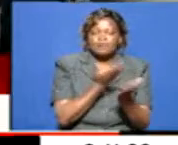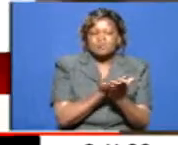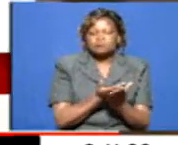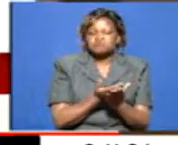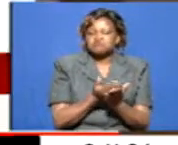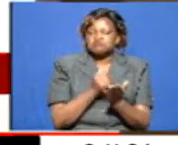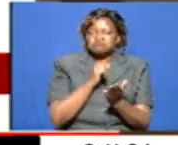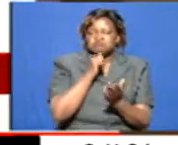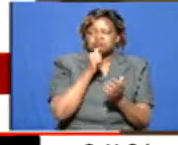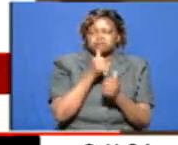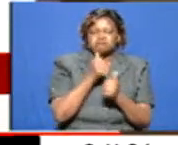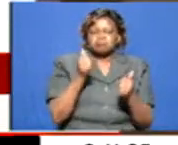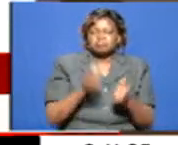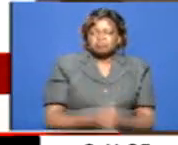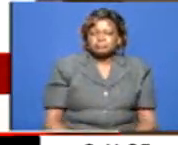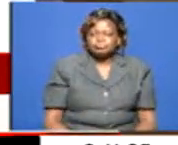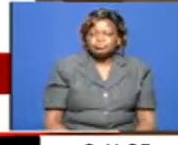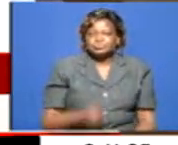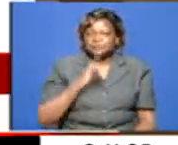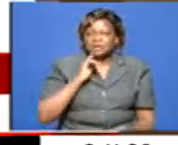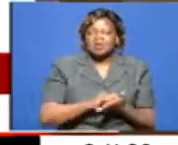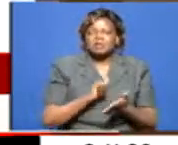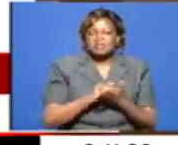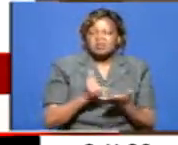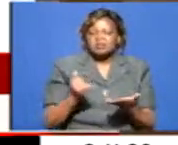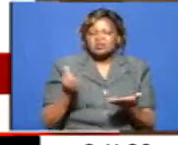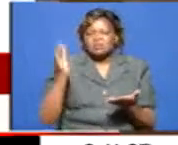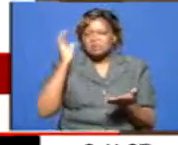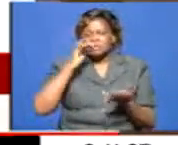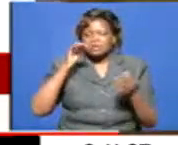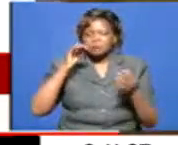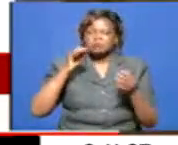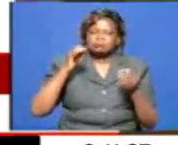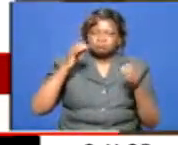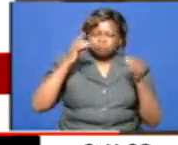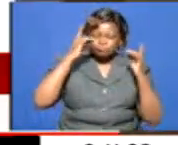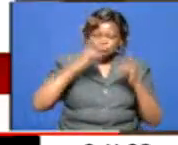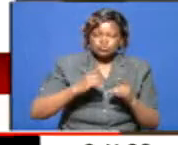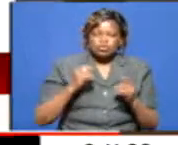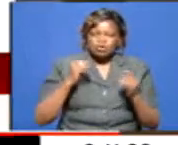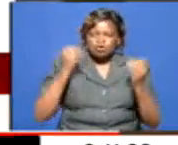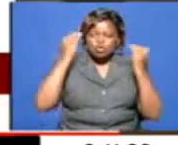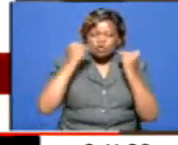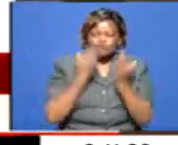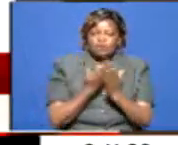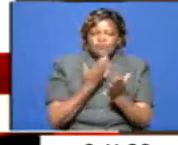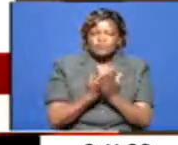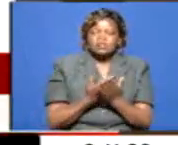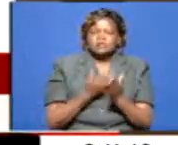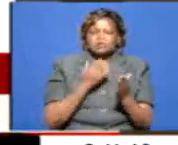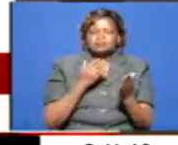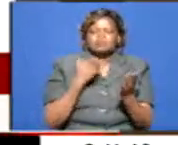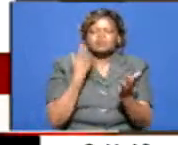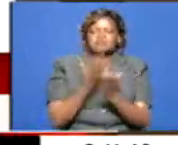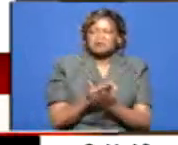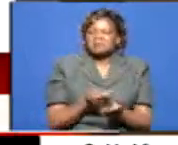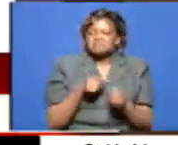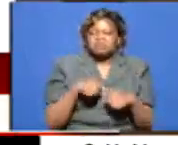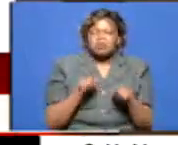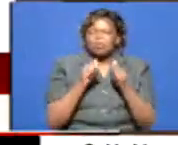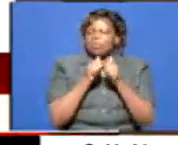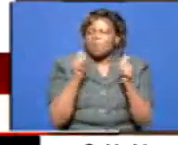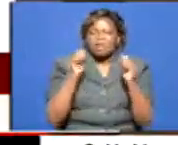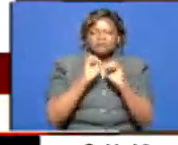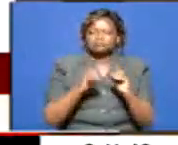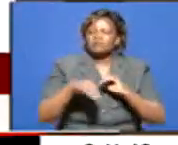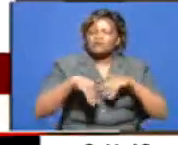premature. They noted that in the absence of judgment of the Court of Appeal, the application did not meet the threshold as per the